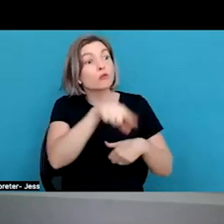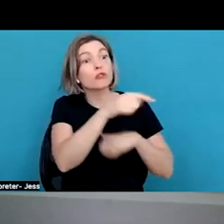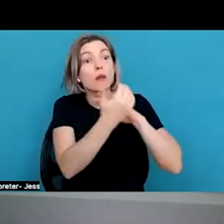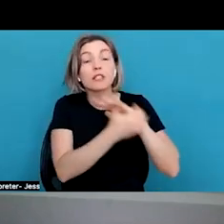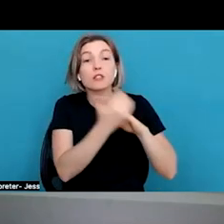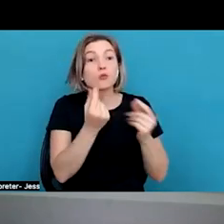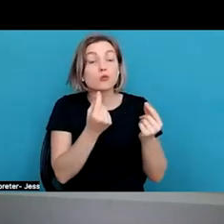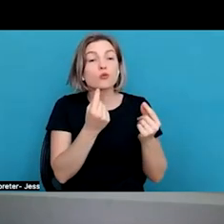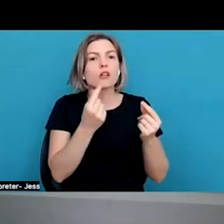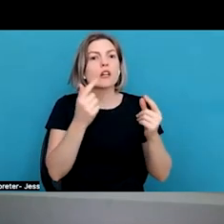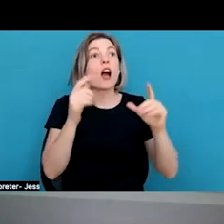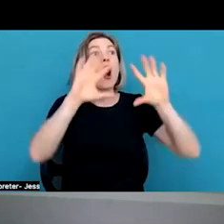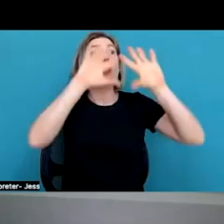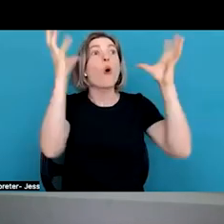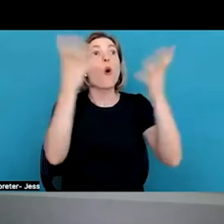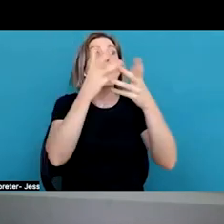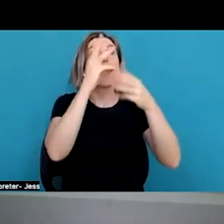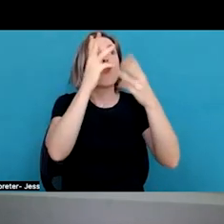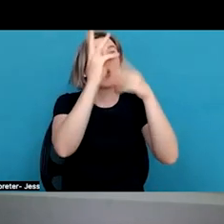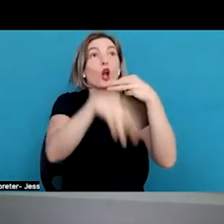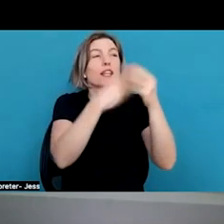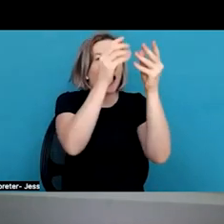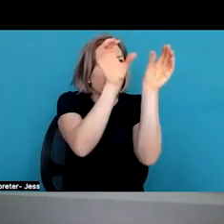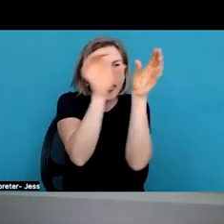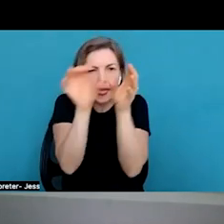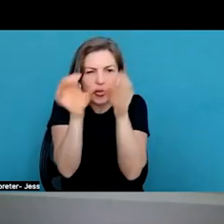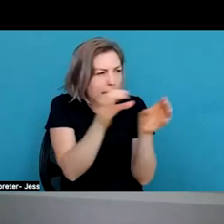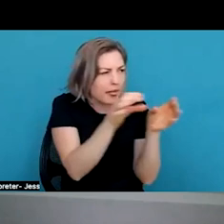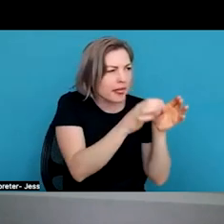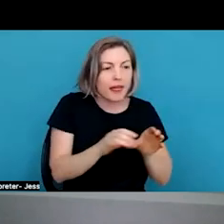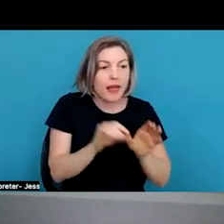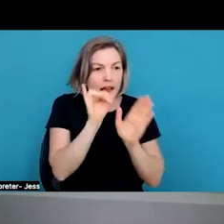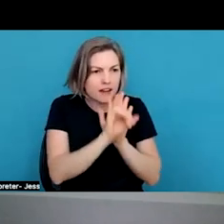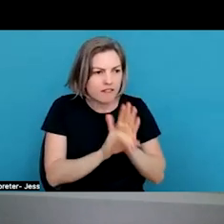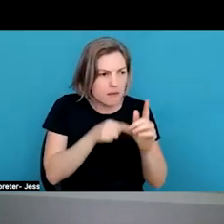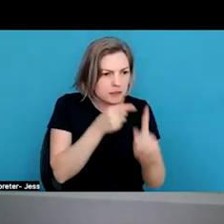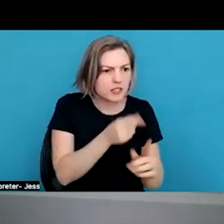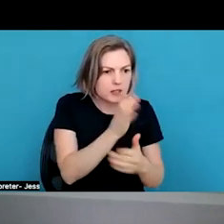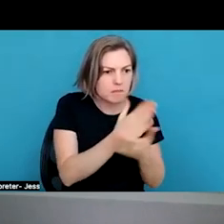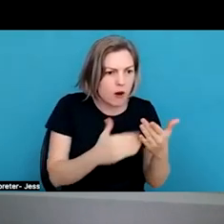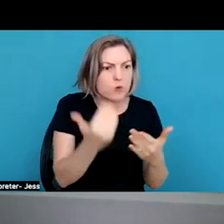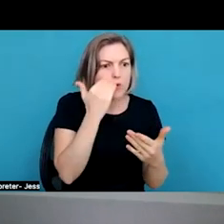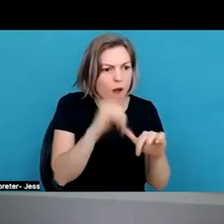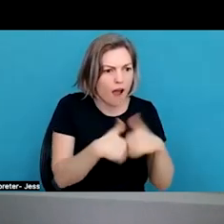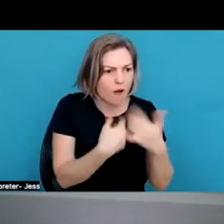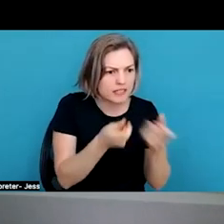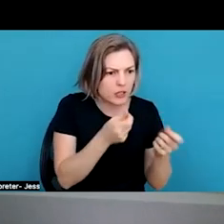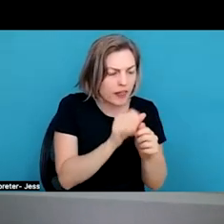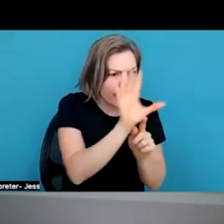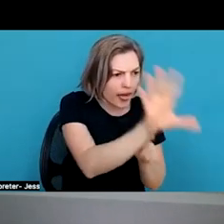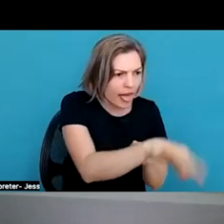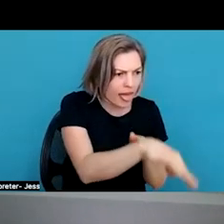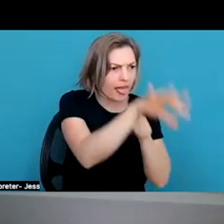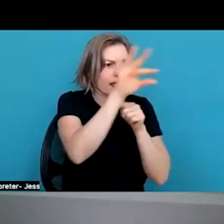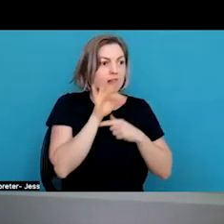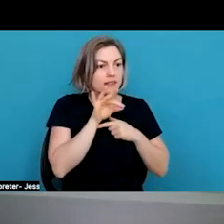the world up into tiny little parts, and it can identify a particular part that it knows how to deal with. But